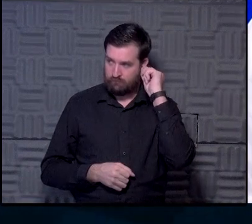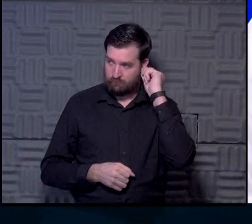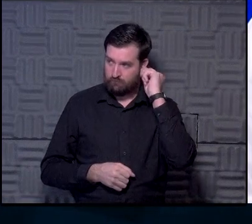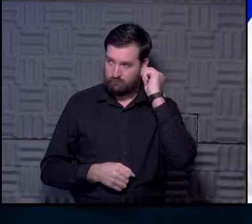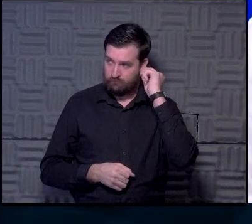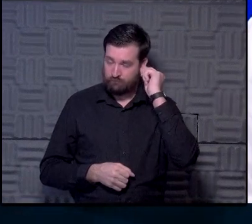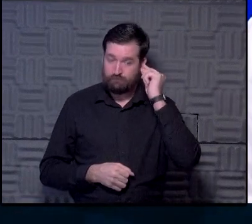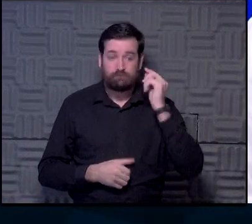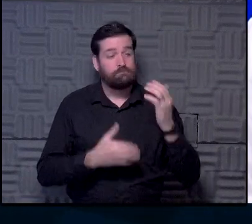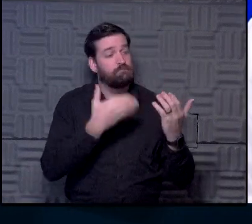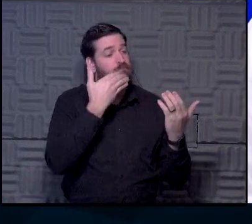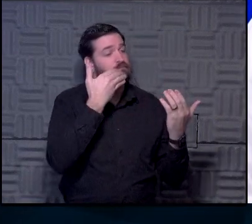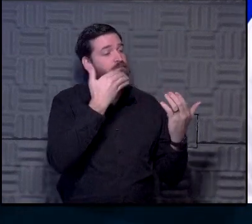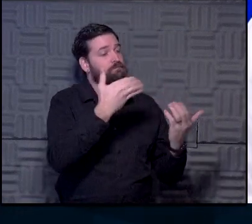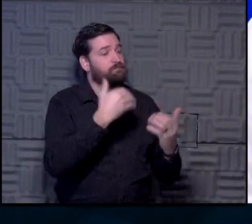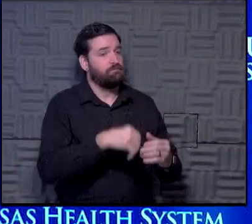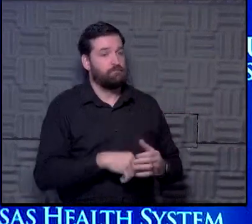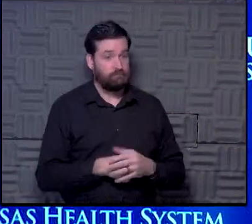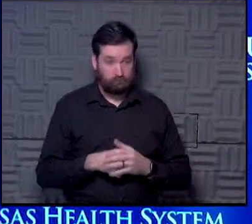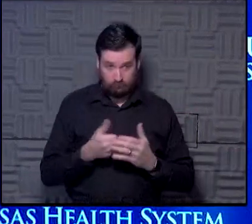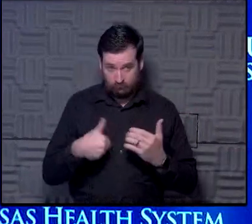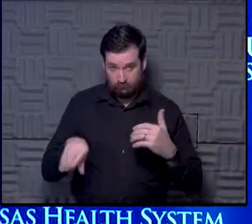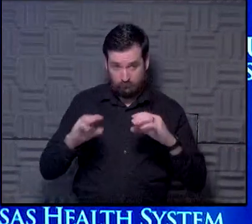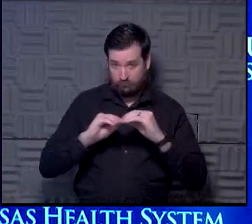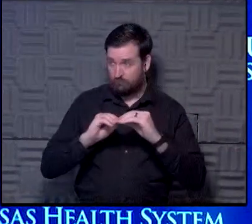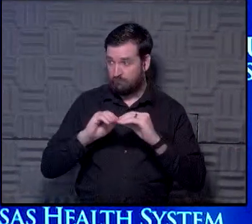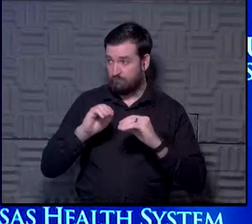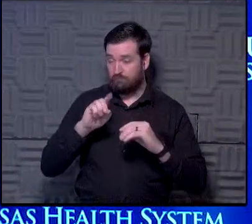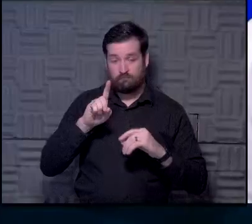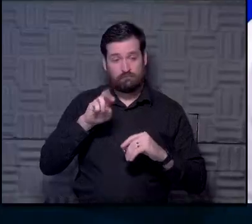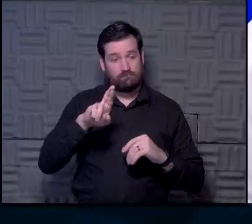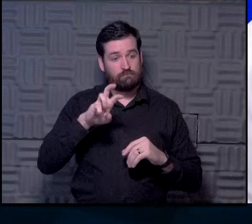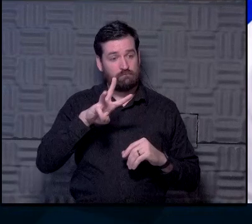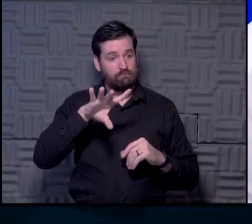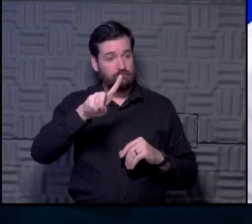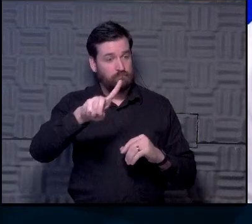All right. Thank you, sir. Yeah. Anything else today, Dr. Wild?